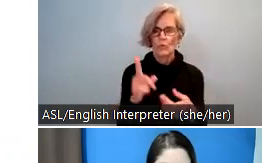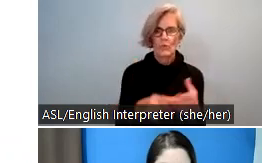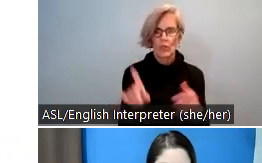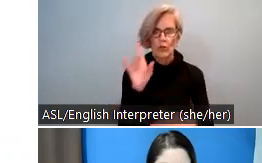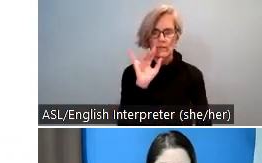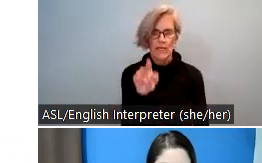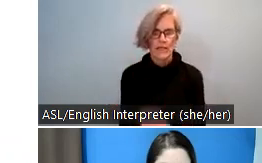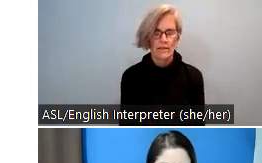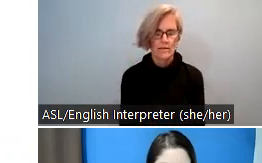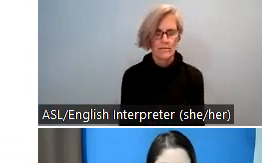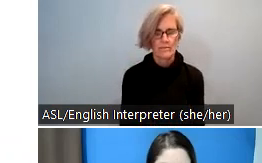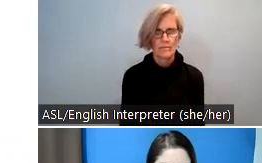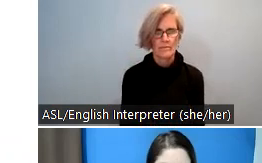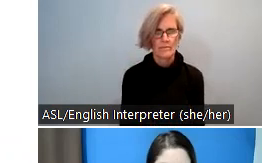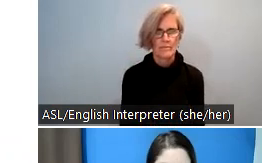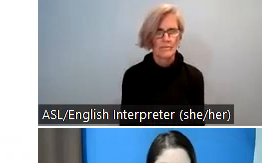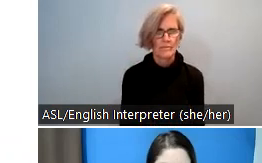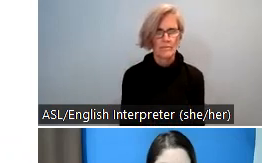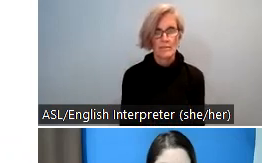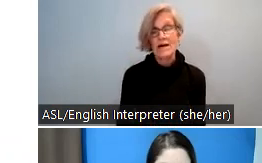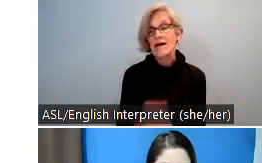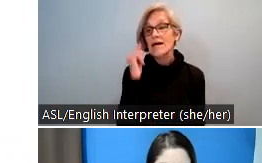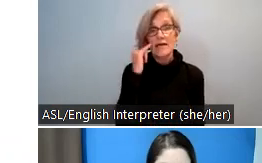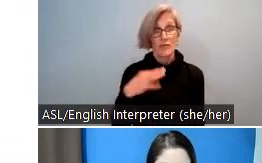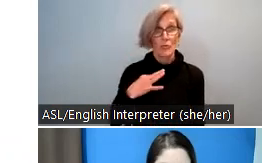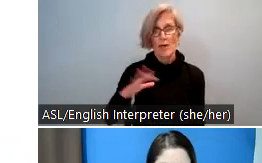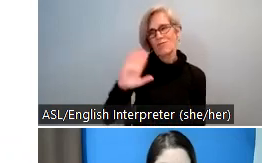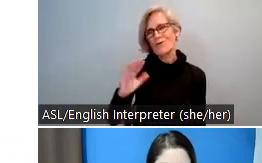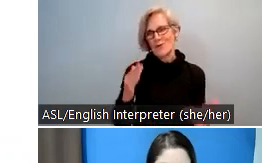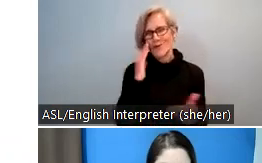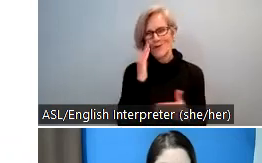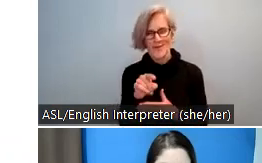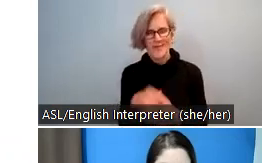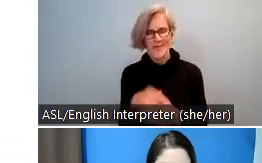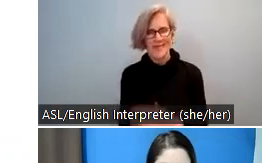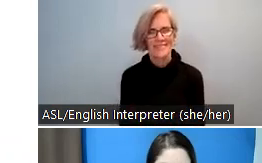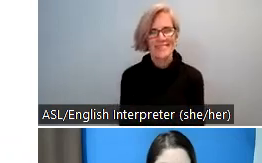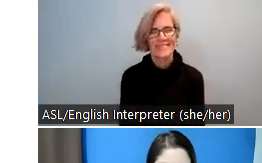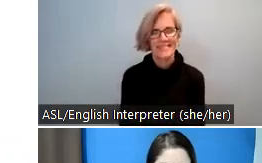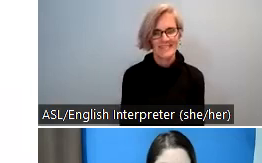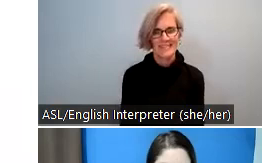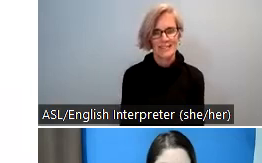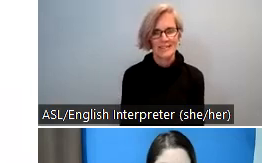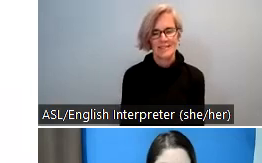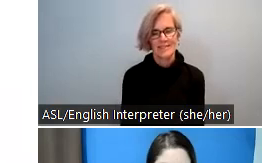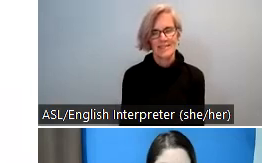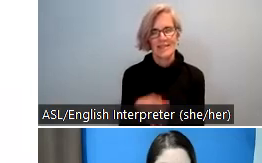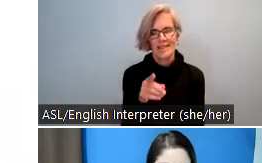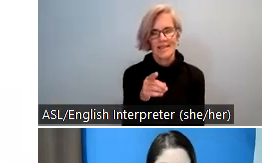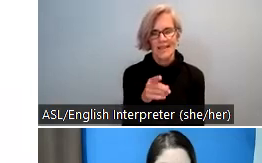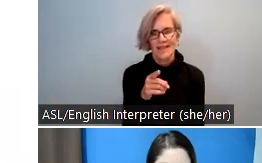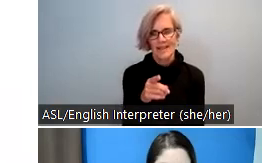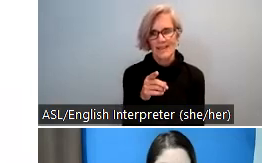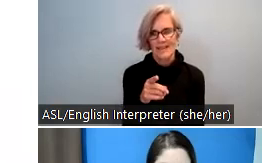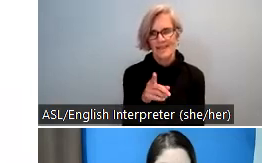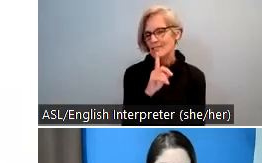SCAG funding in the past that will be familiar to you. With these, the template is essentially a plug and play